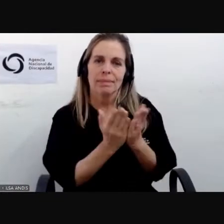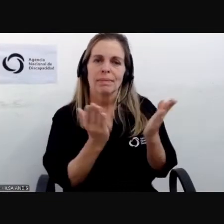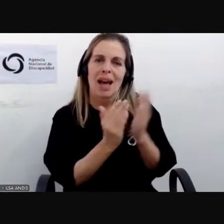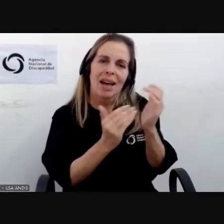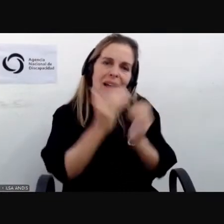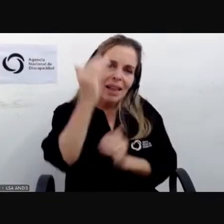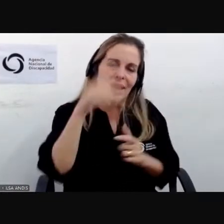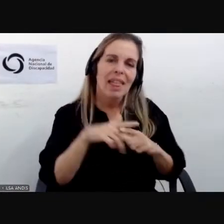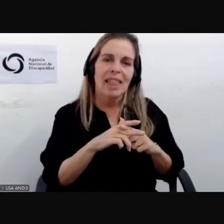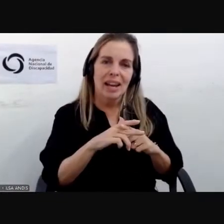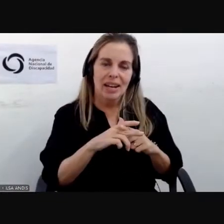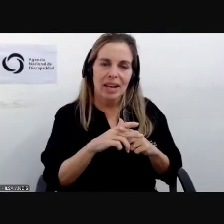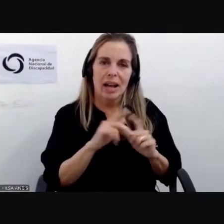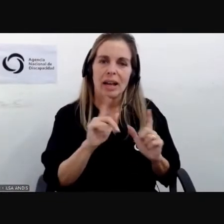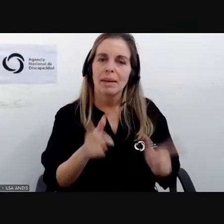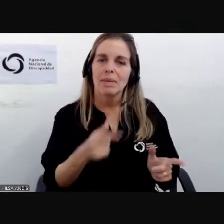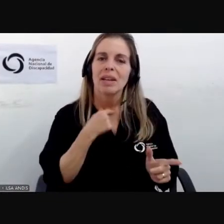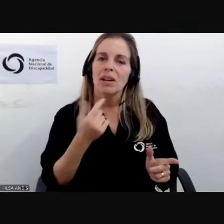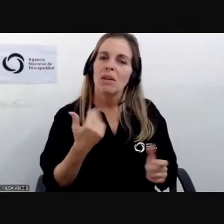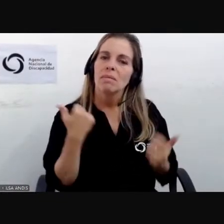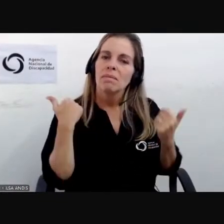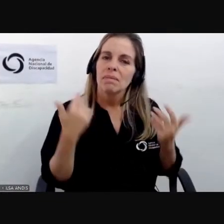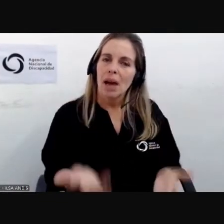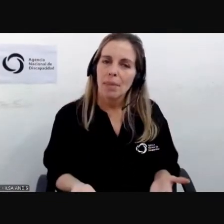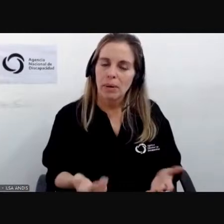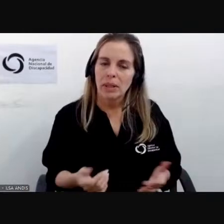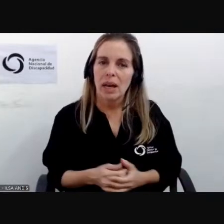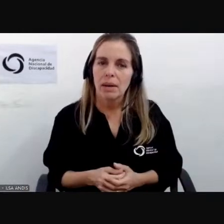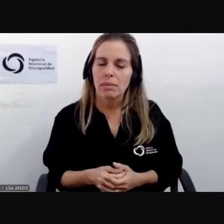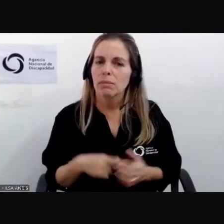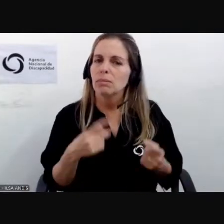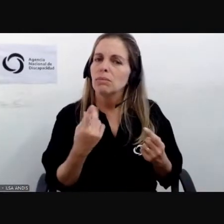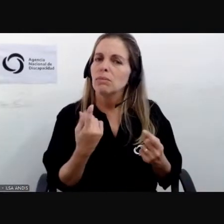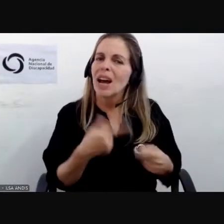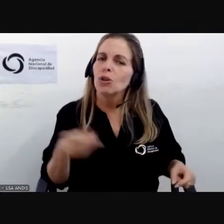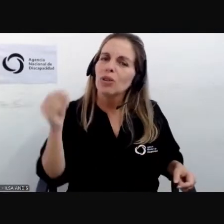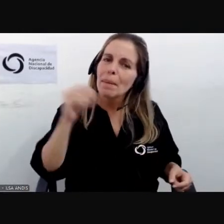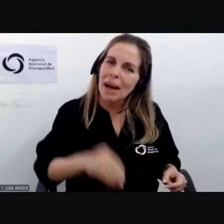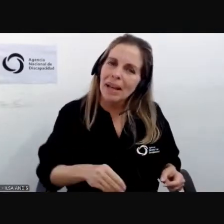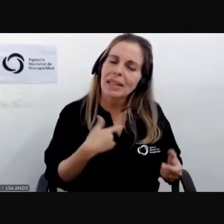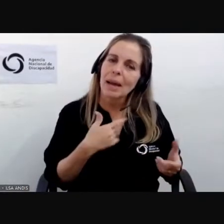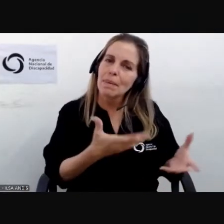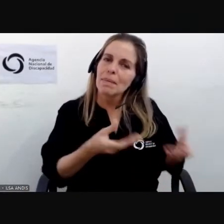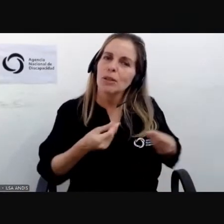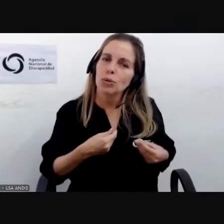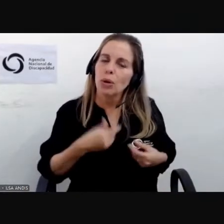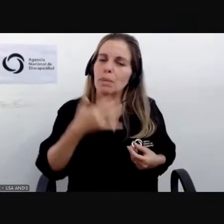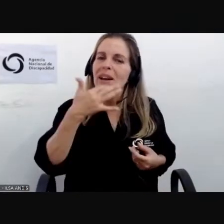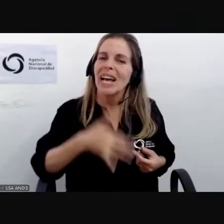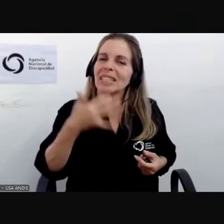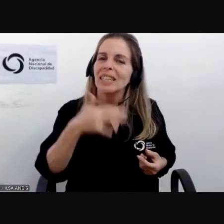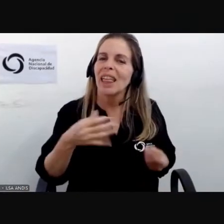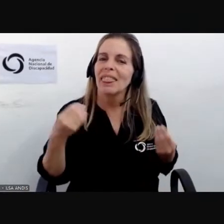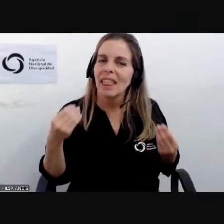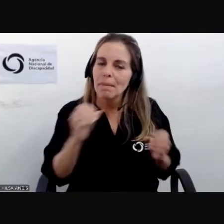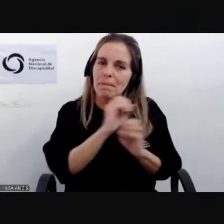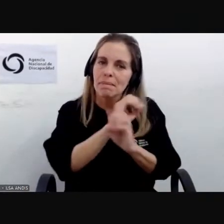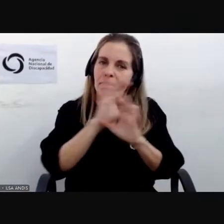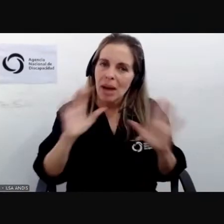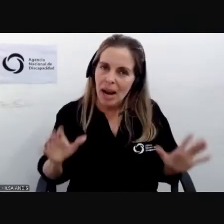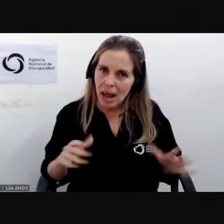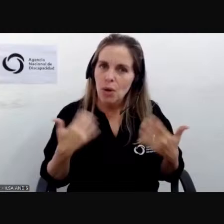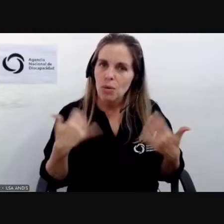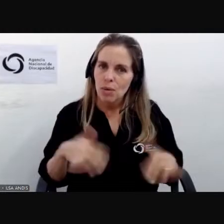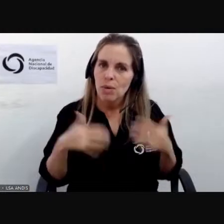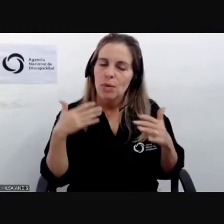as I said, two different angles, the technical academic perspective, but I would also like to see this opportunity to highlight another element that has proven